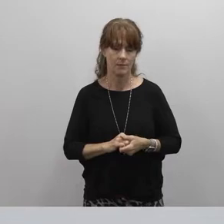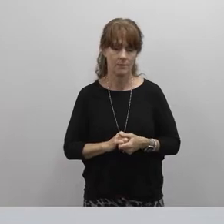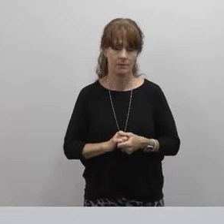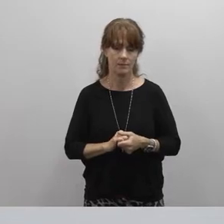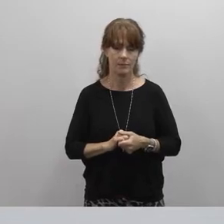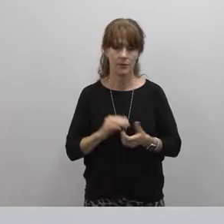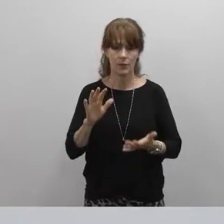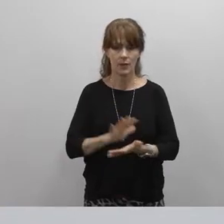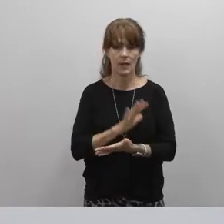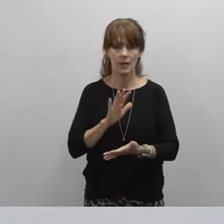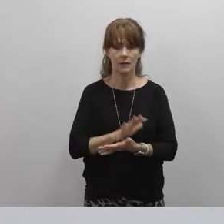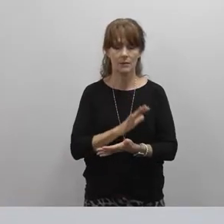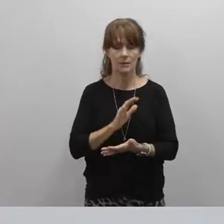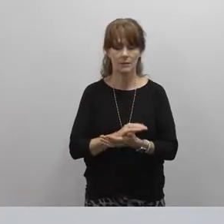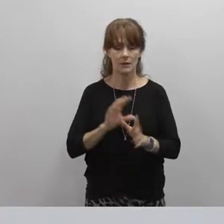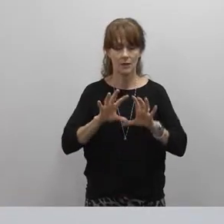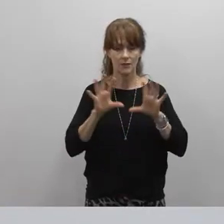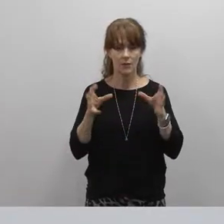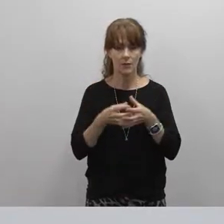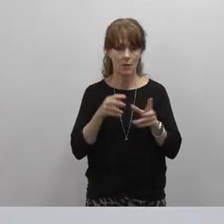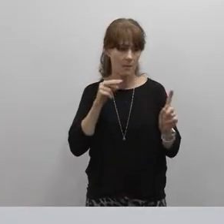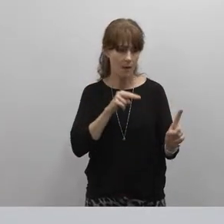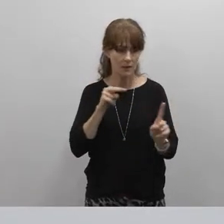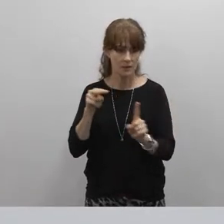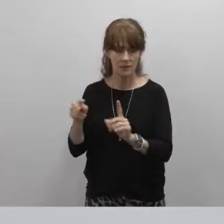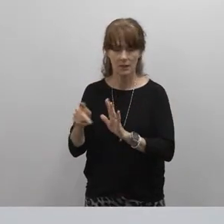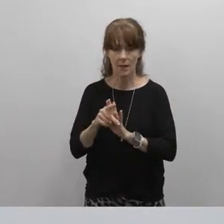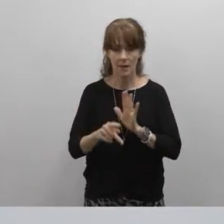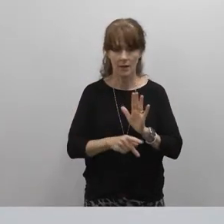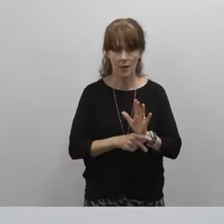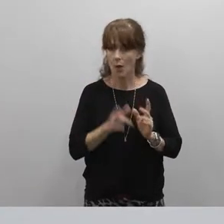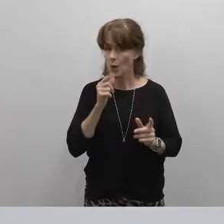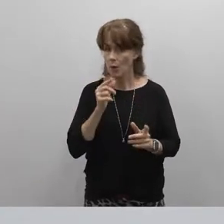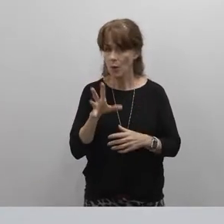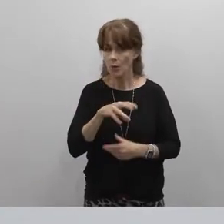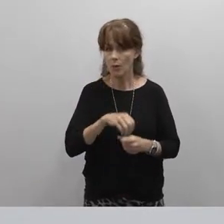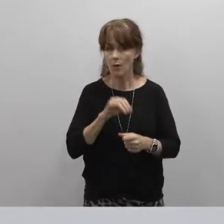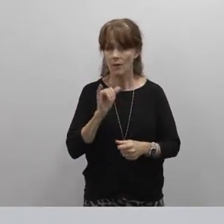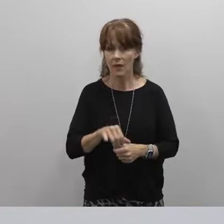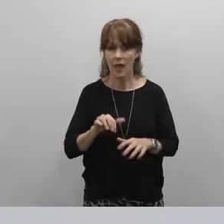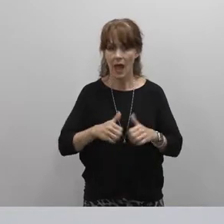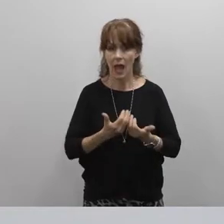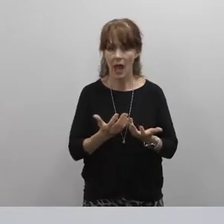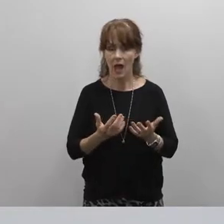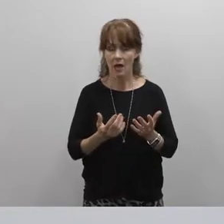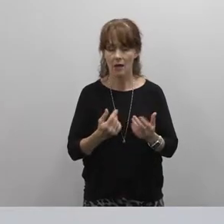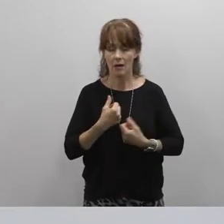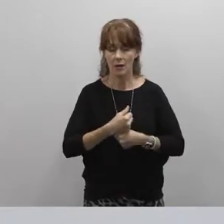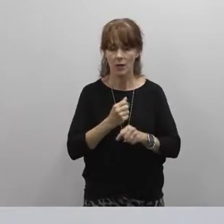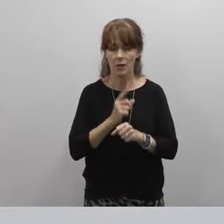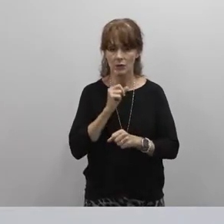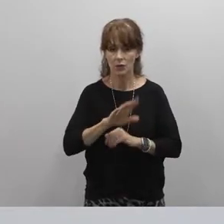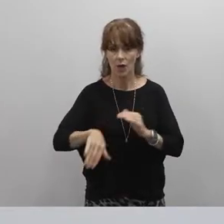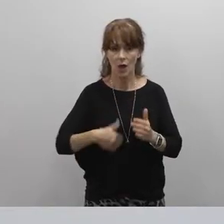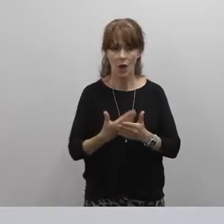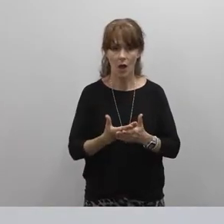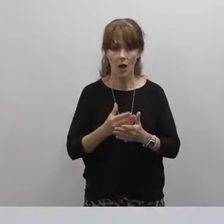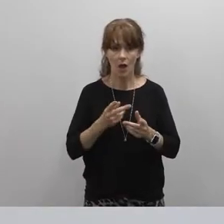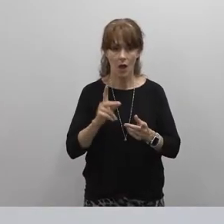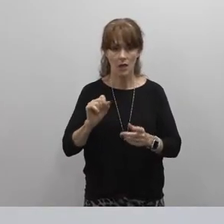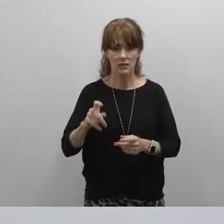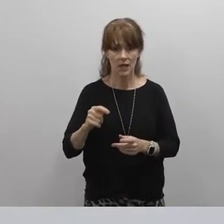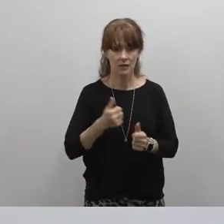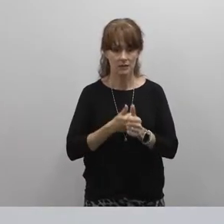to the document, a task force will be formed to monitor these policies. Who will be part of this, and how will it will ensure that all of our sites are